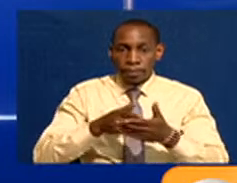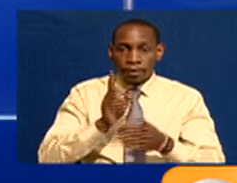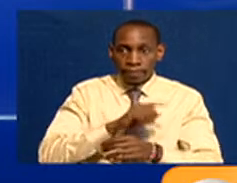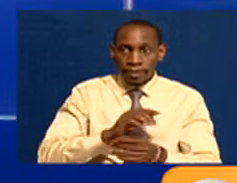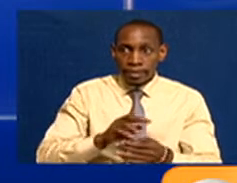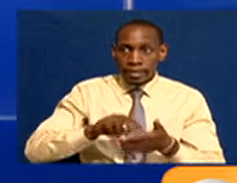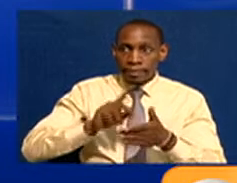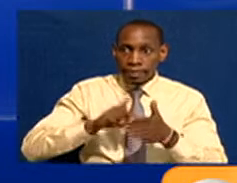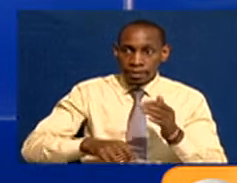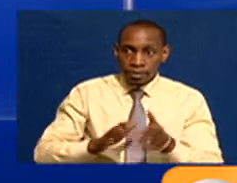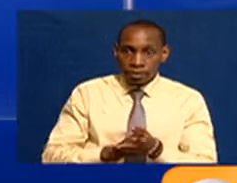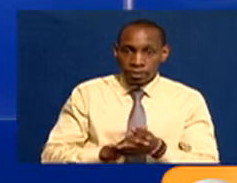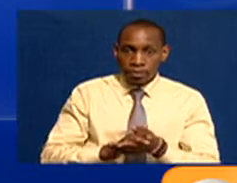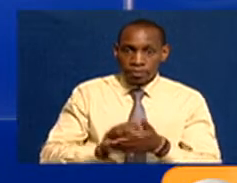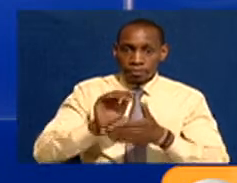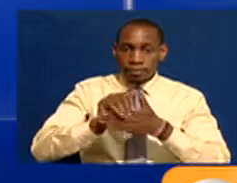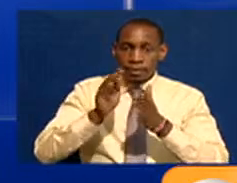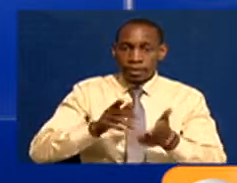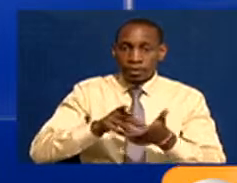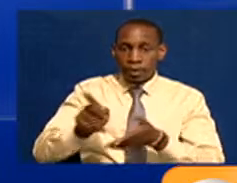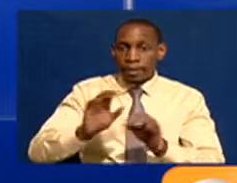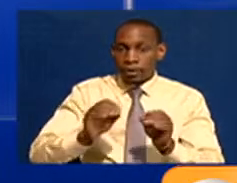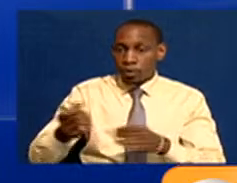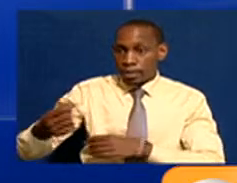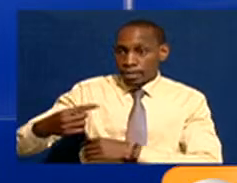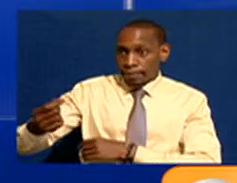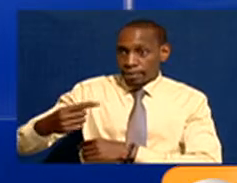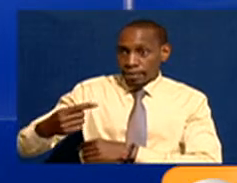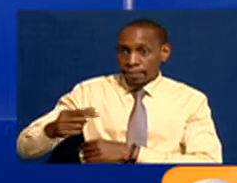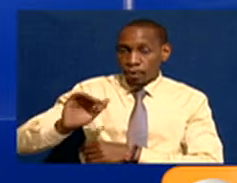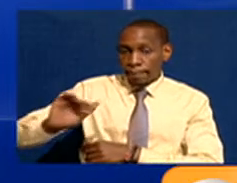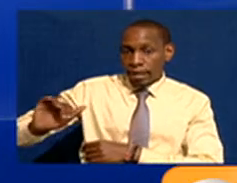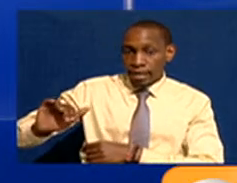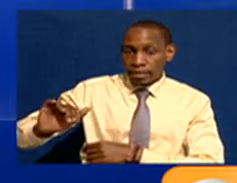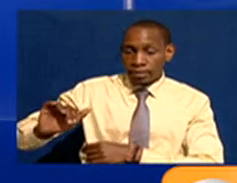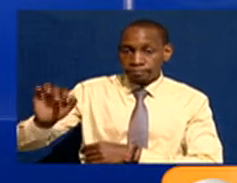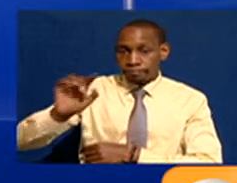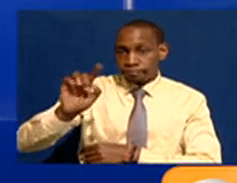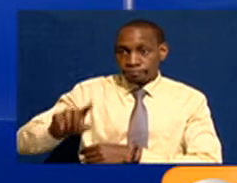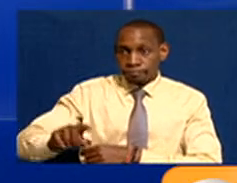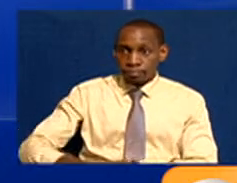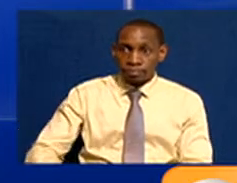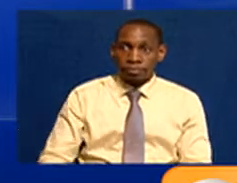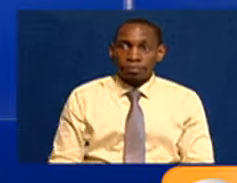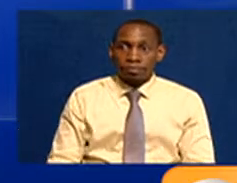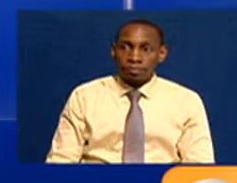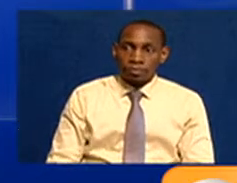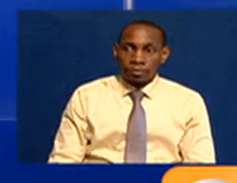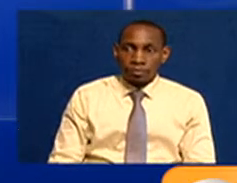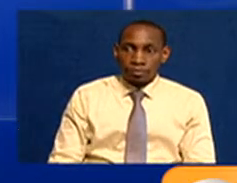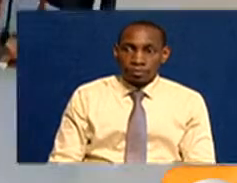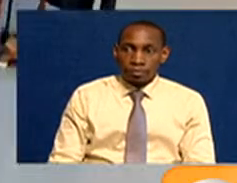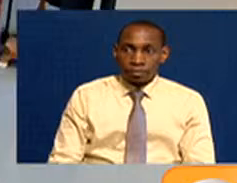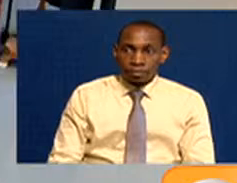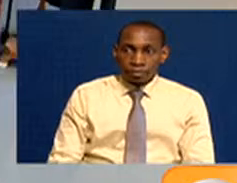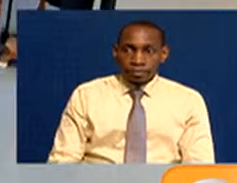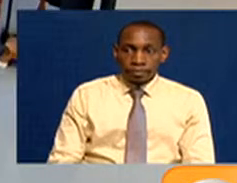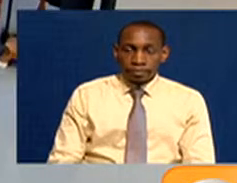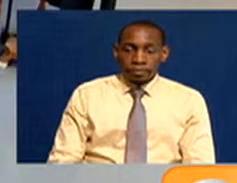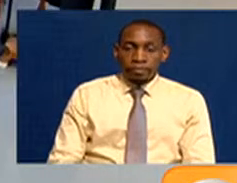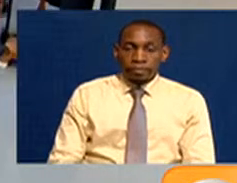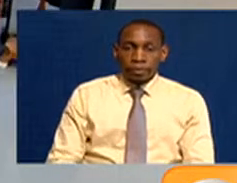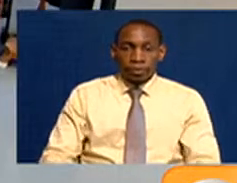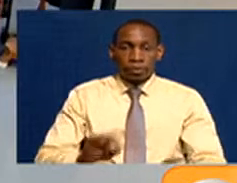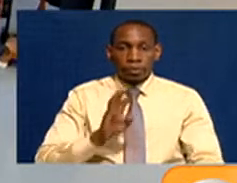that mean interns won't be paid their salaries for the remaining part? Wow, interesting.